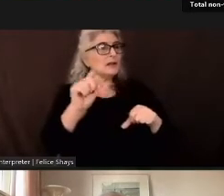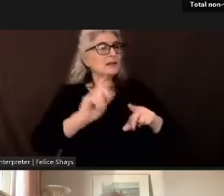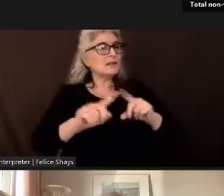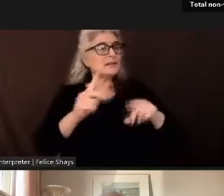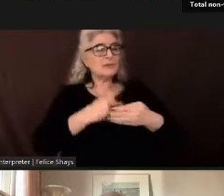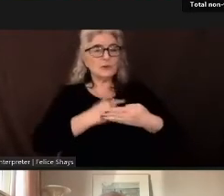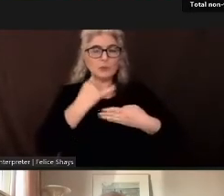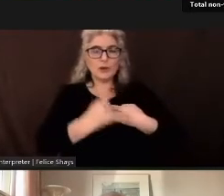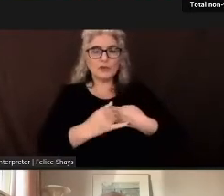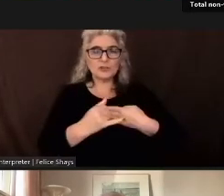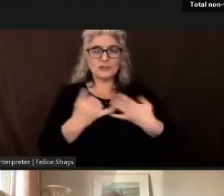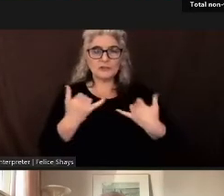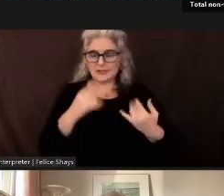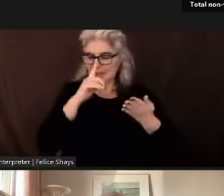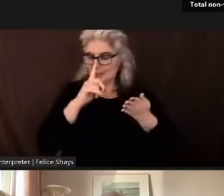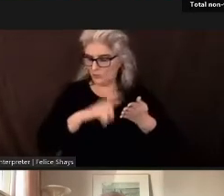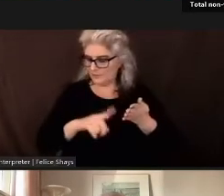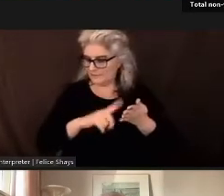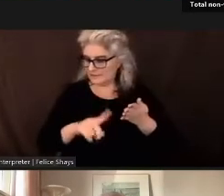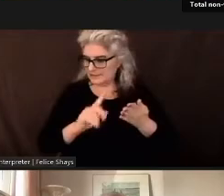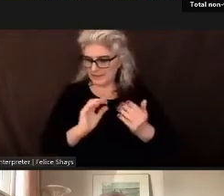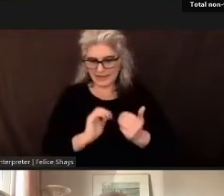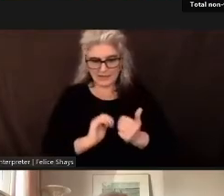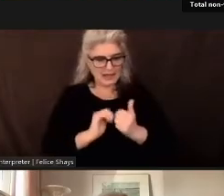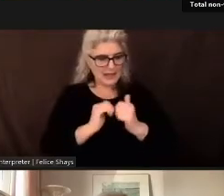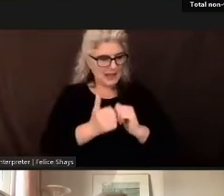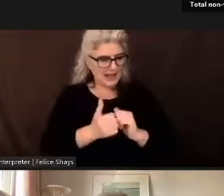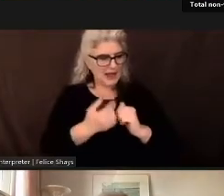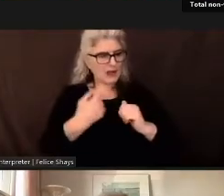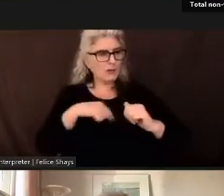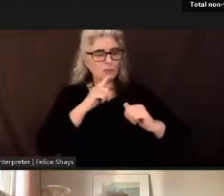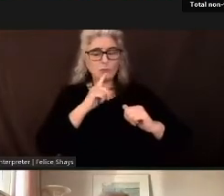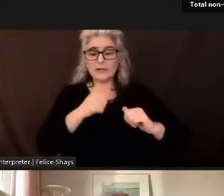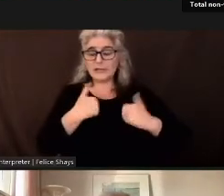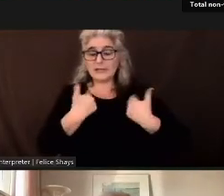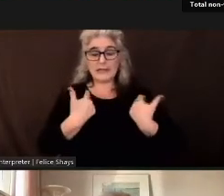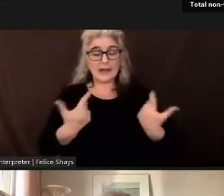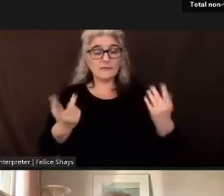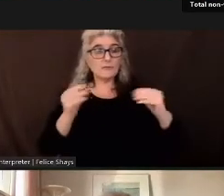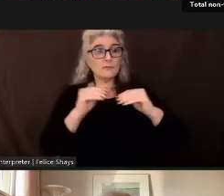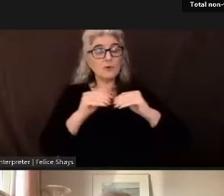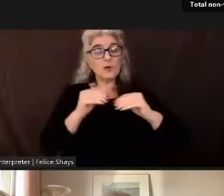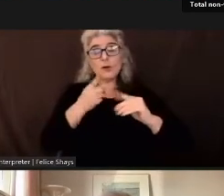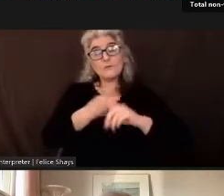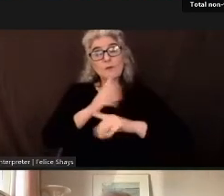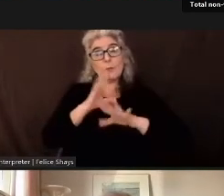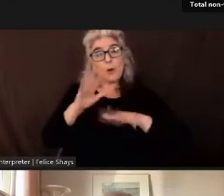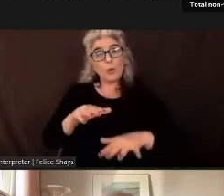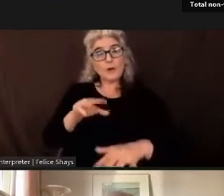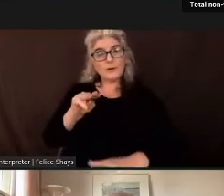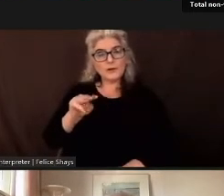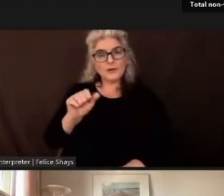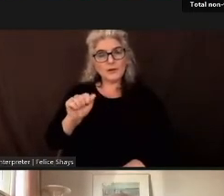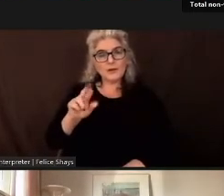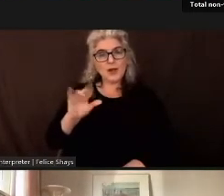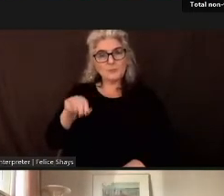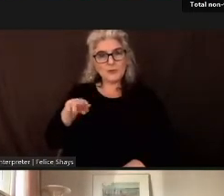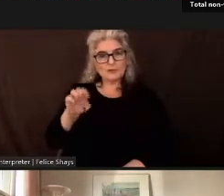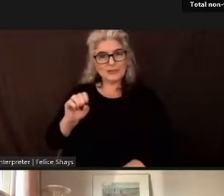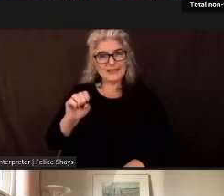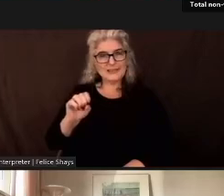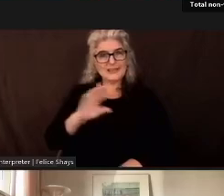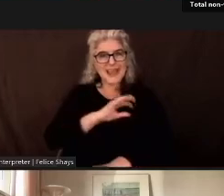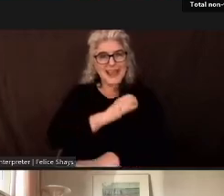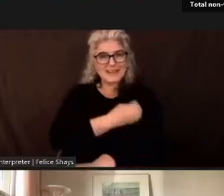investigating how we can integrate marine energy, for example, ocean energy or